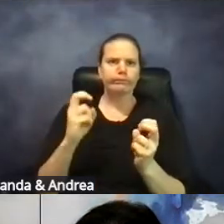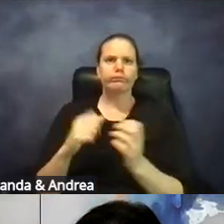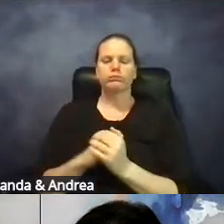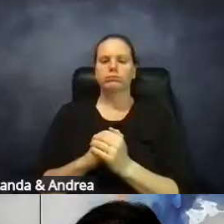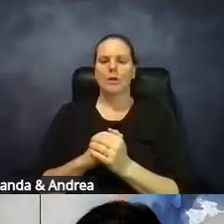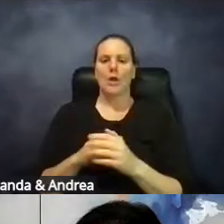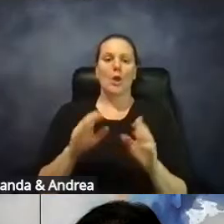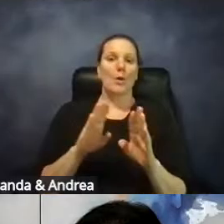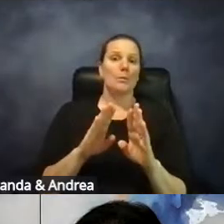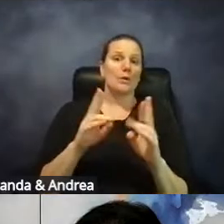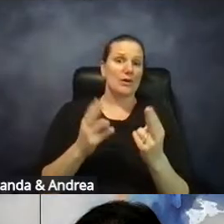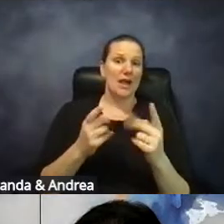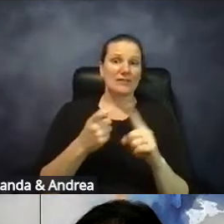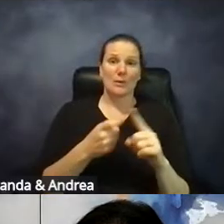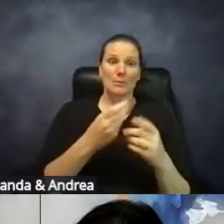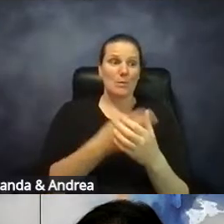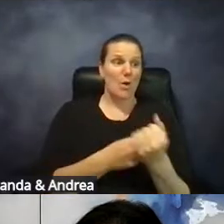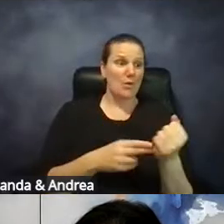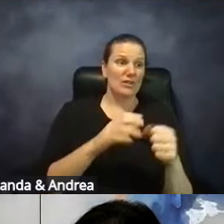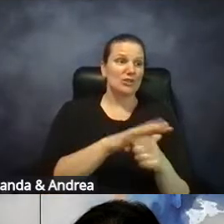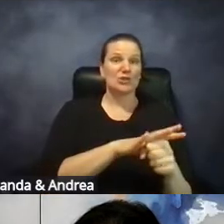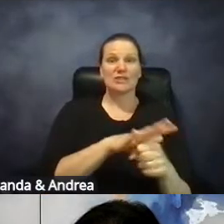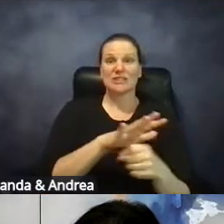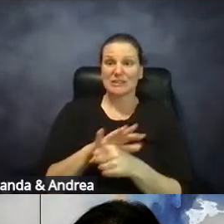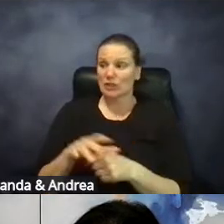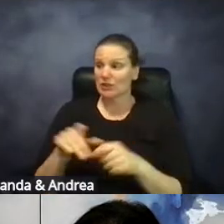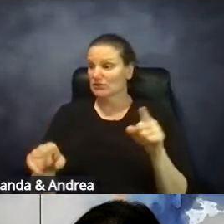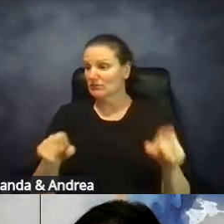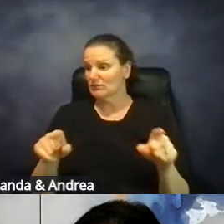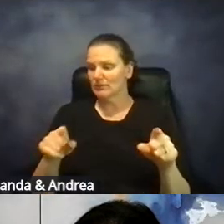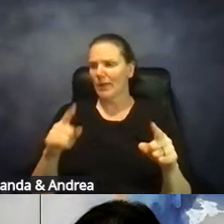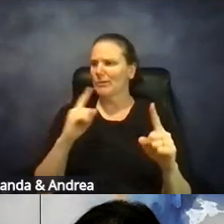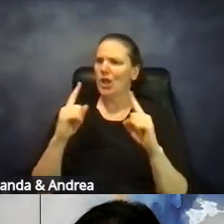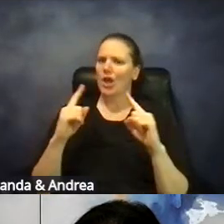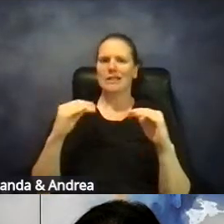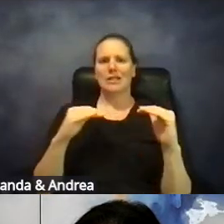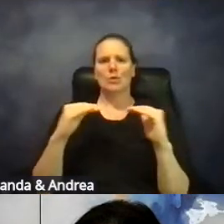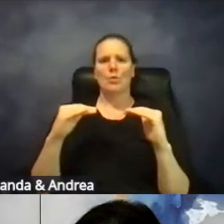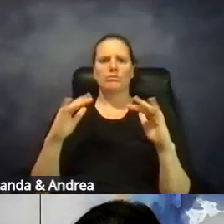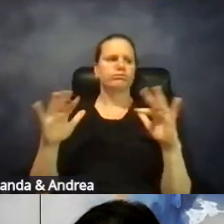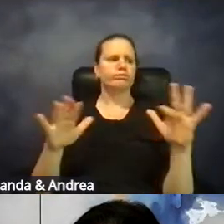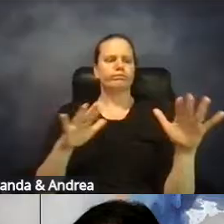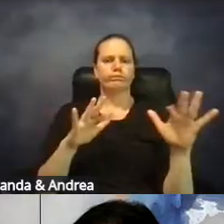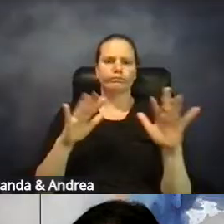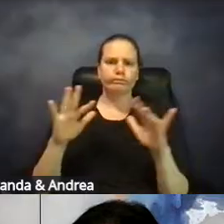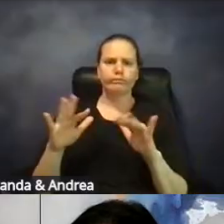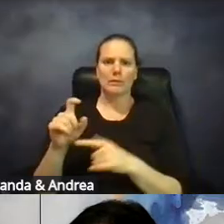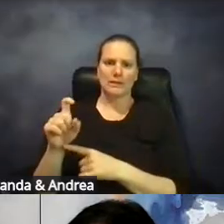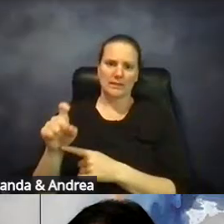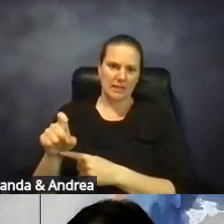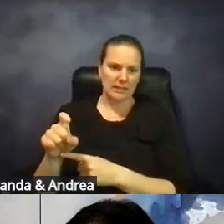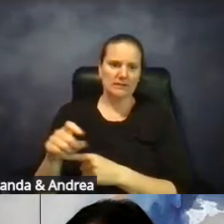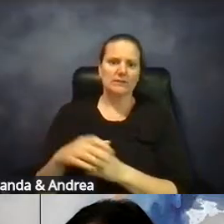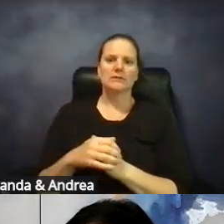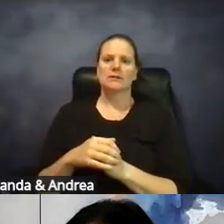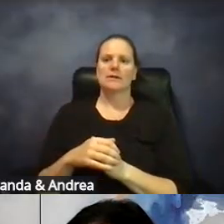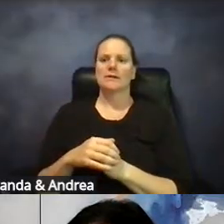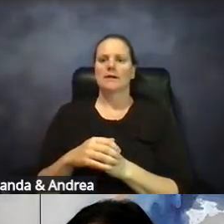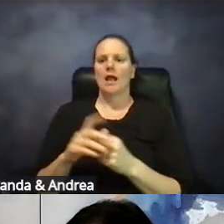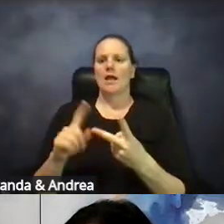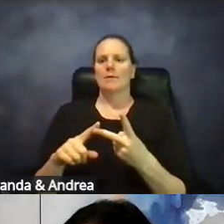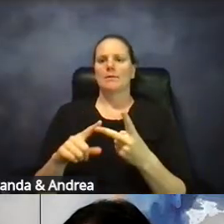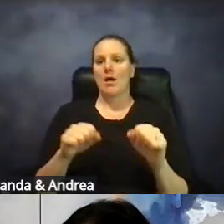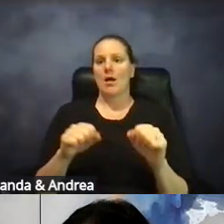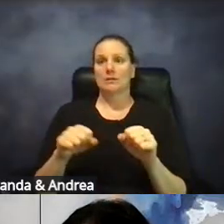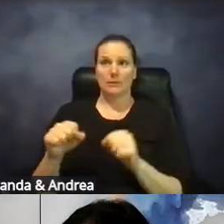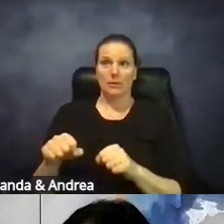both jurisdictions, and everybody sort of talking as equals about the needs and the